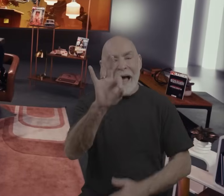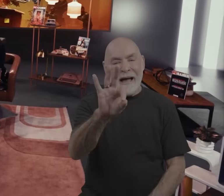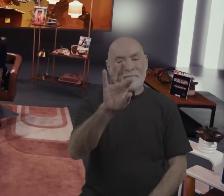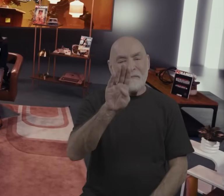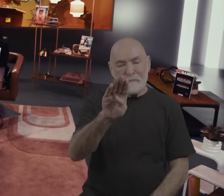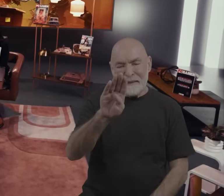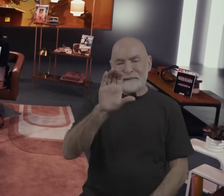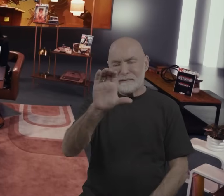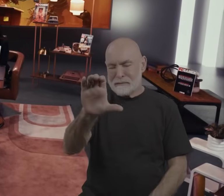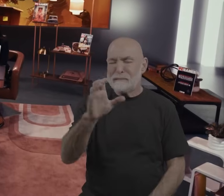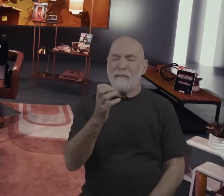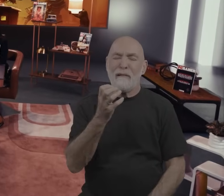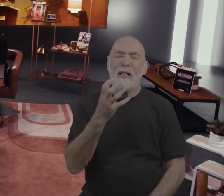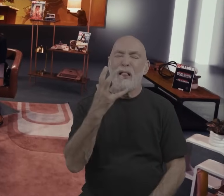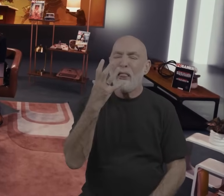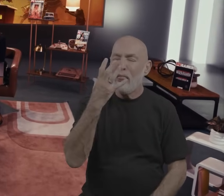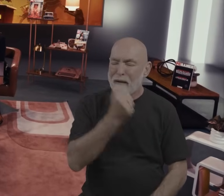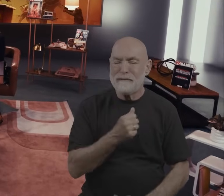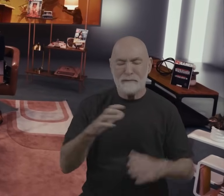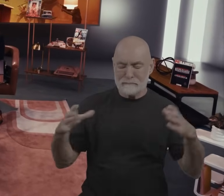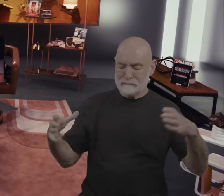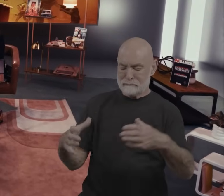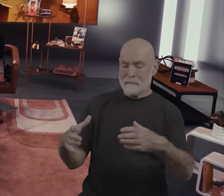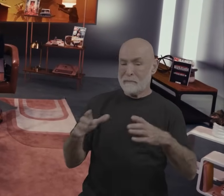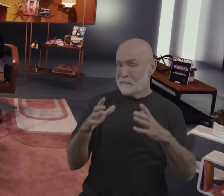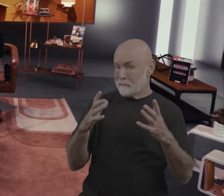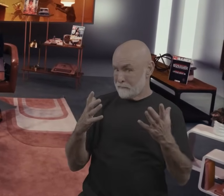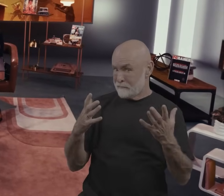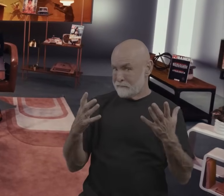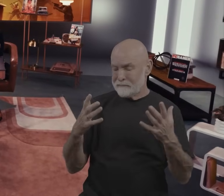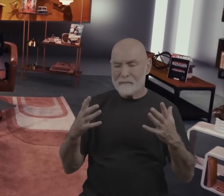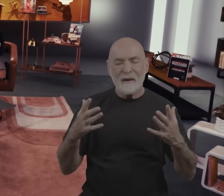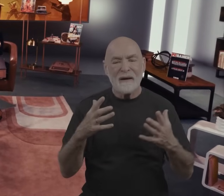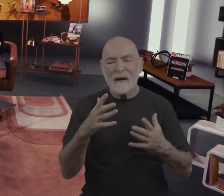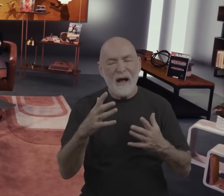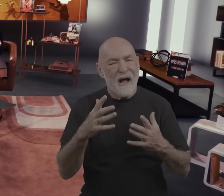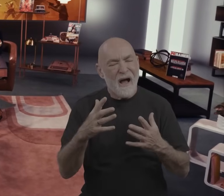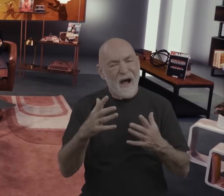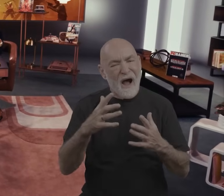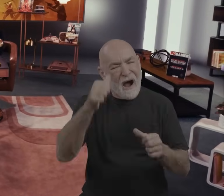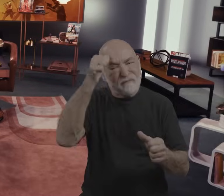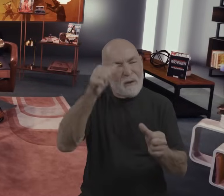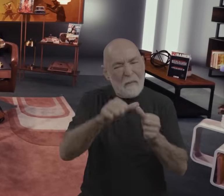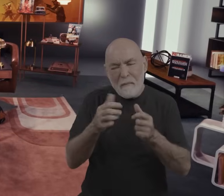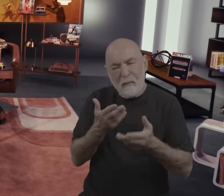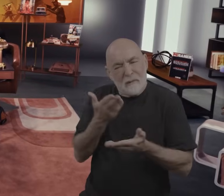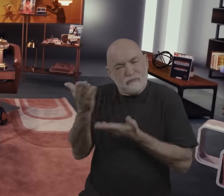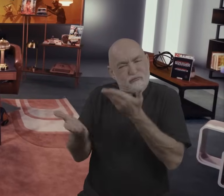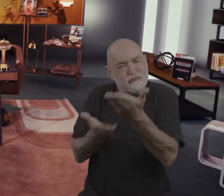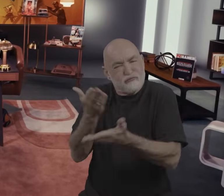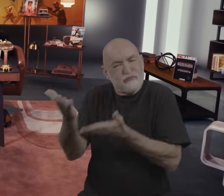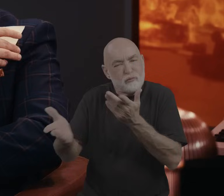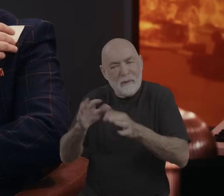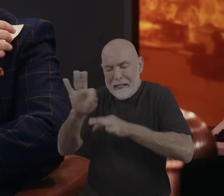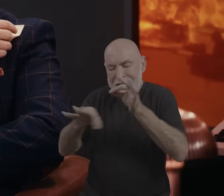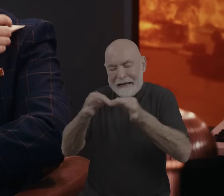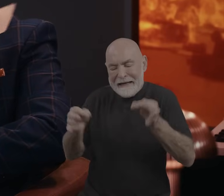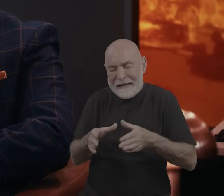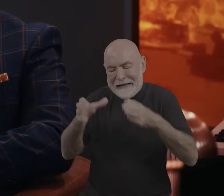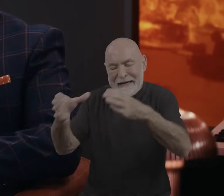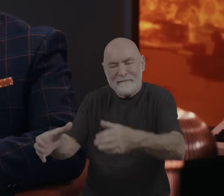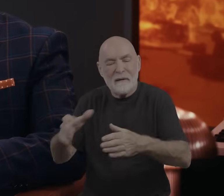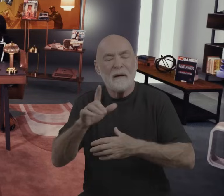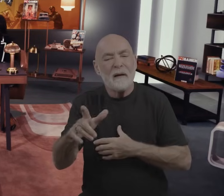Ah, the FBC. Lovely bunch over there for, as long as they last. Hey, didn't we cook up a few trinkets for FBC personnel at some point? I mean,